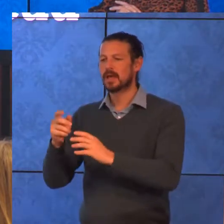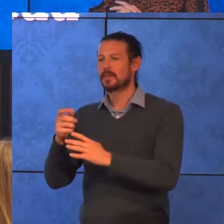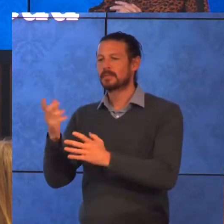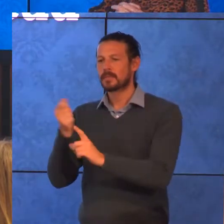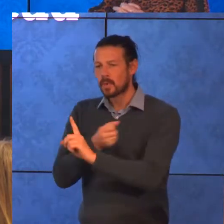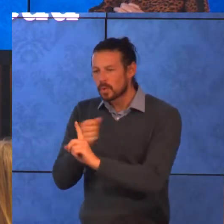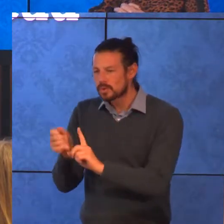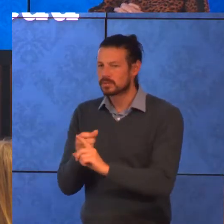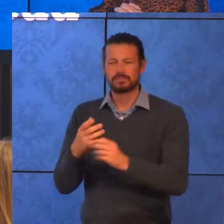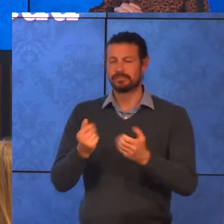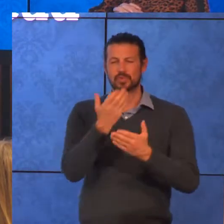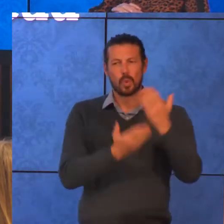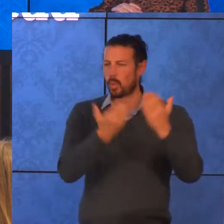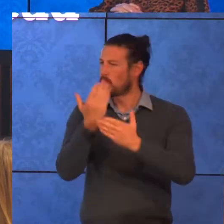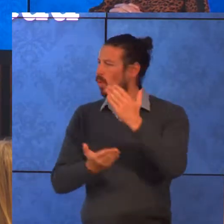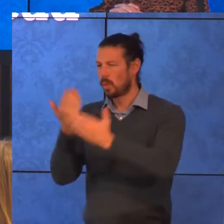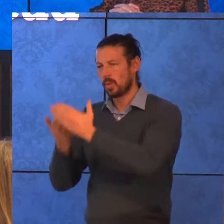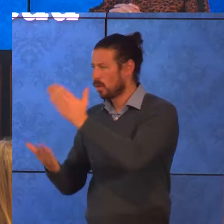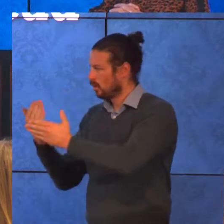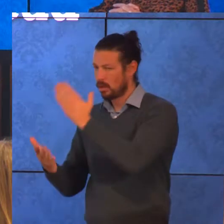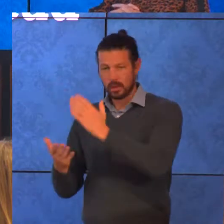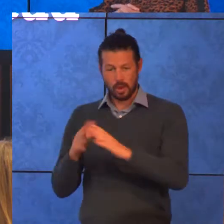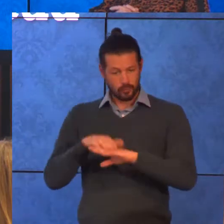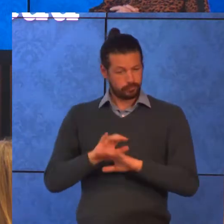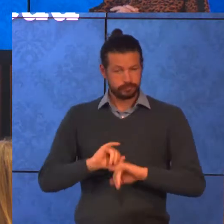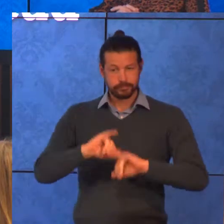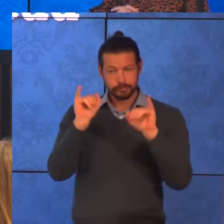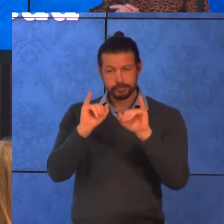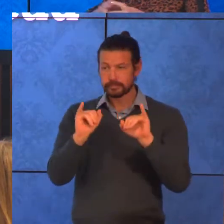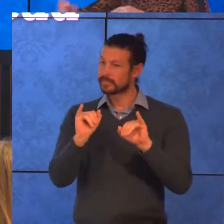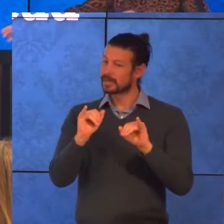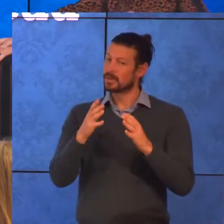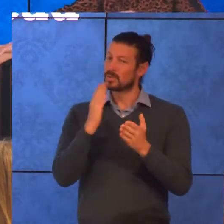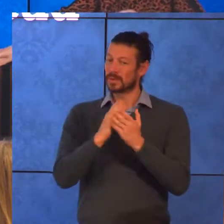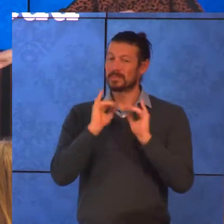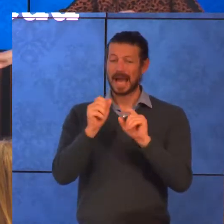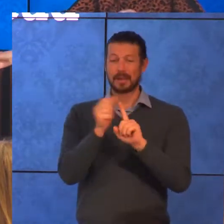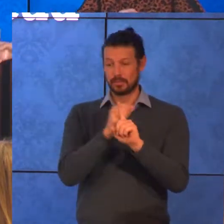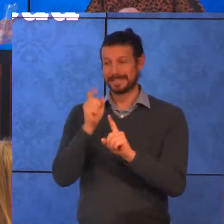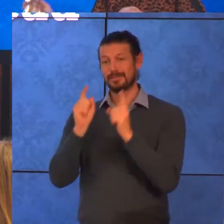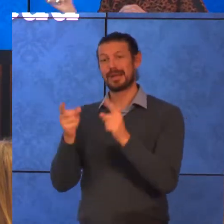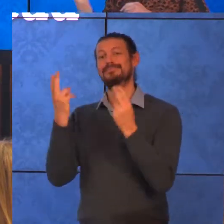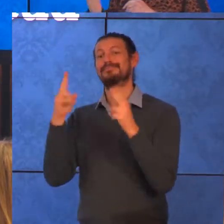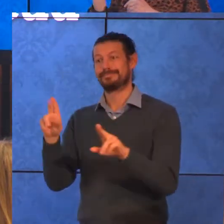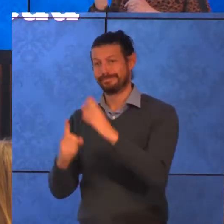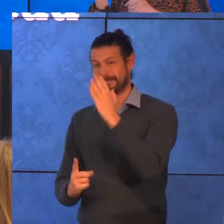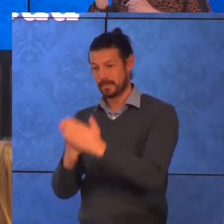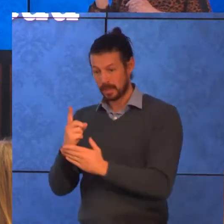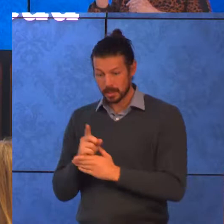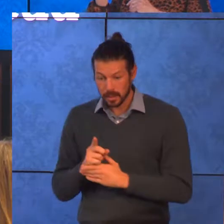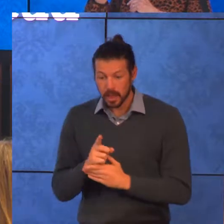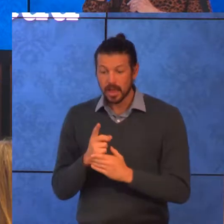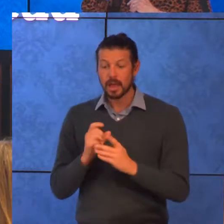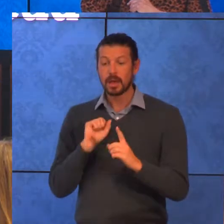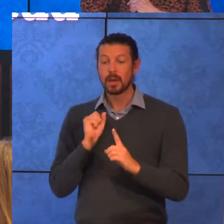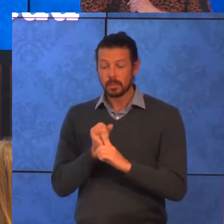We've heard story after story after story of horrible abuse, in some cases death, that have really resulted in nothing